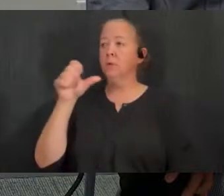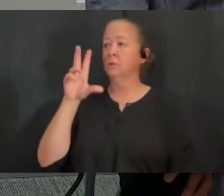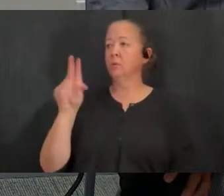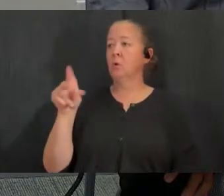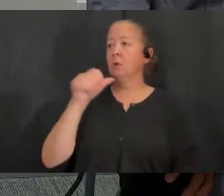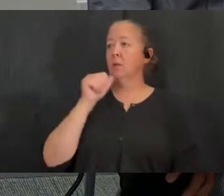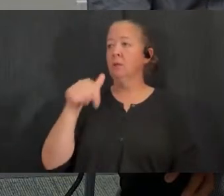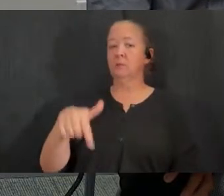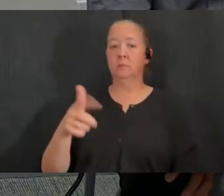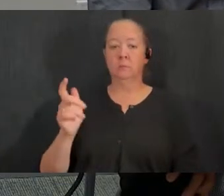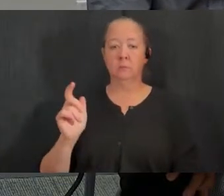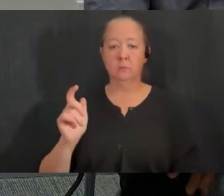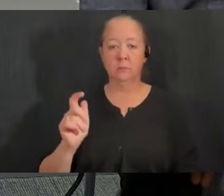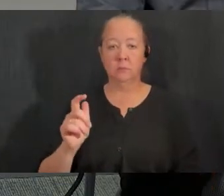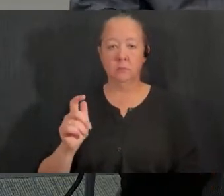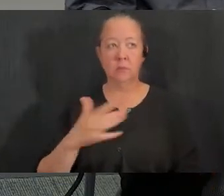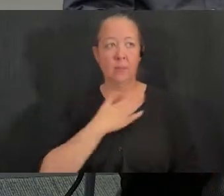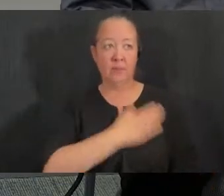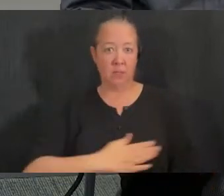Please.